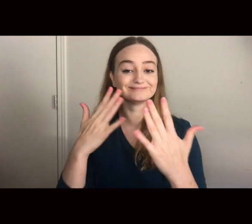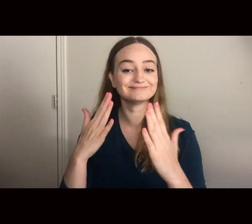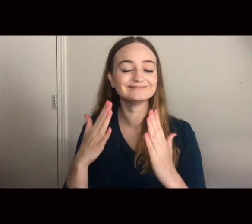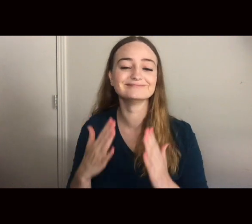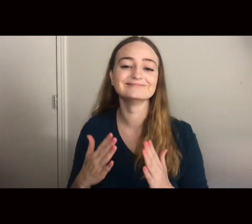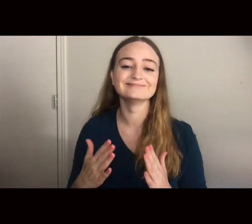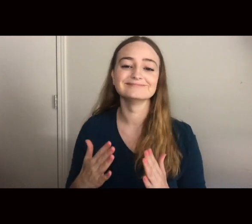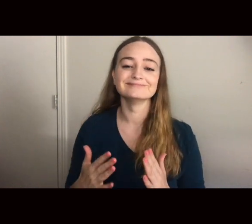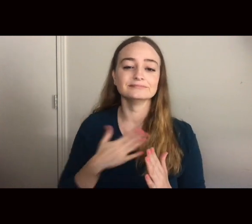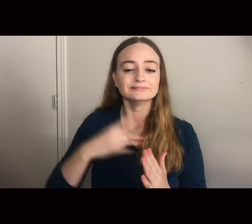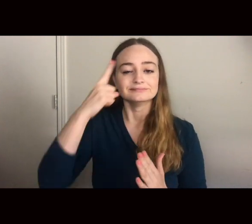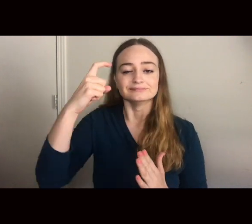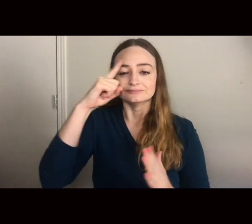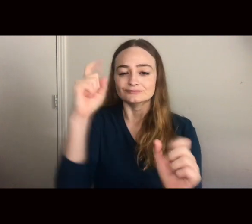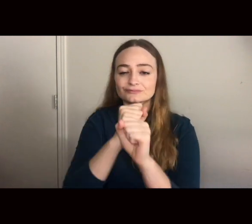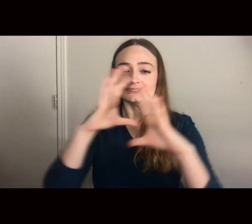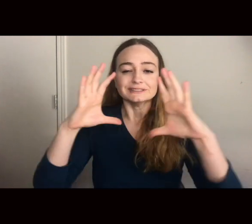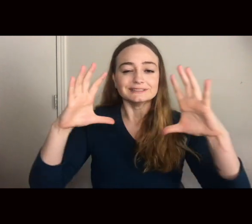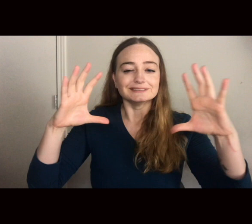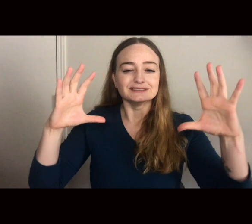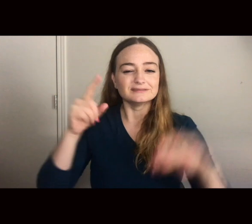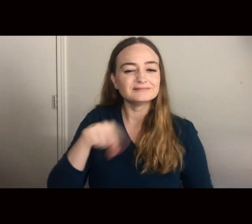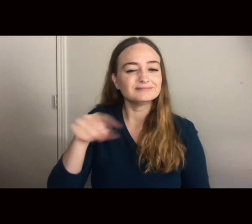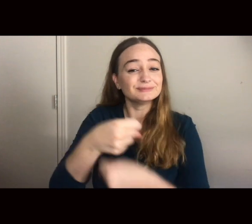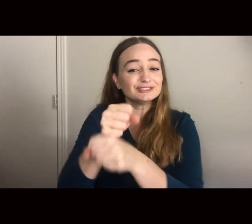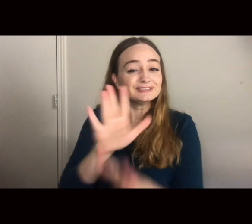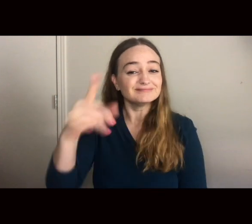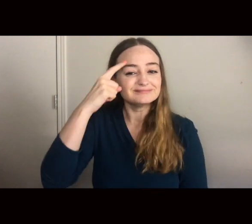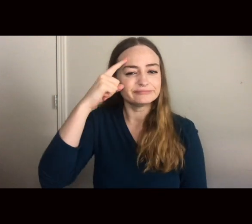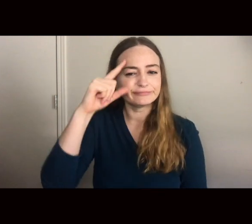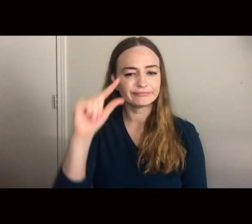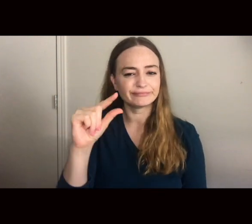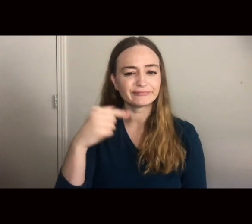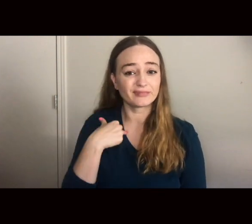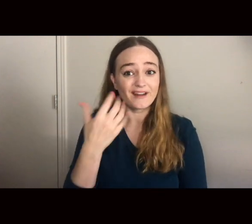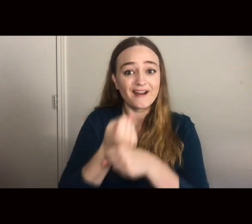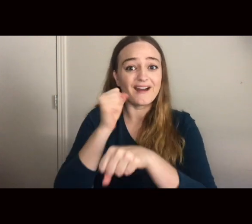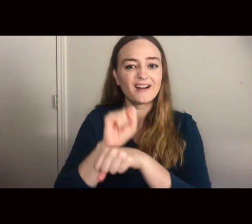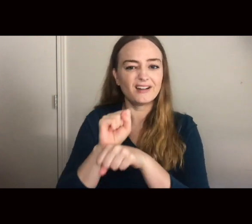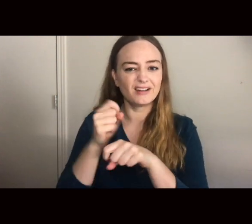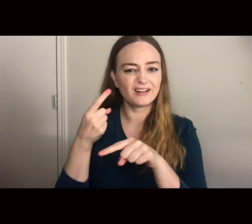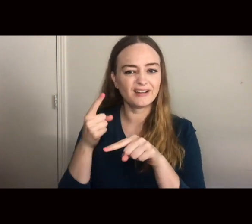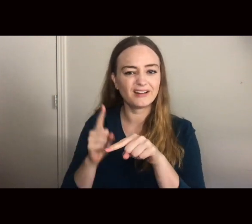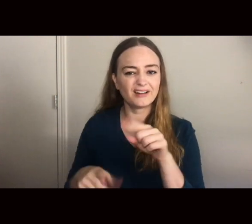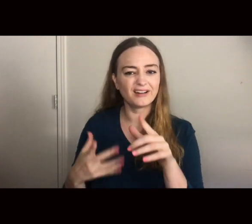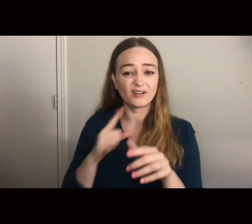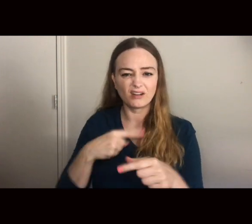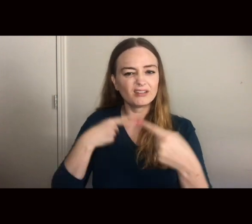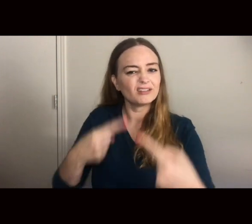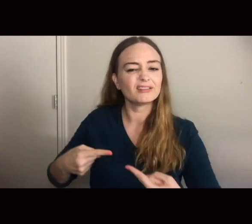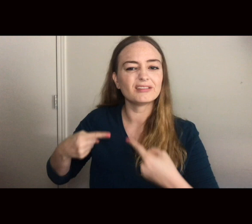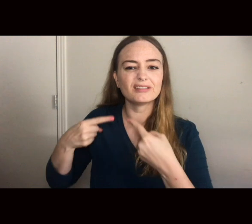I am a singer. My dreams are big, but producers' minds are small, so I can't get a